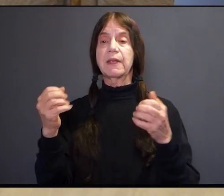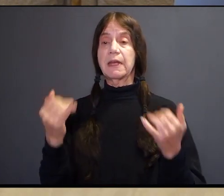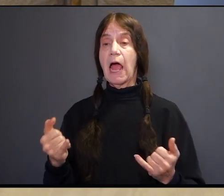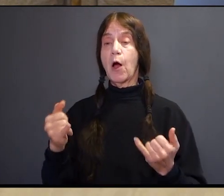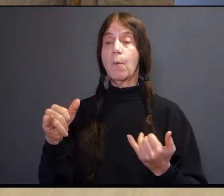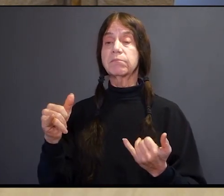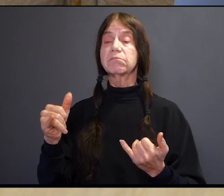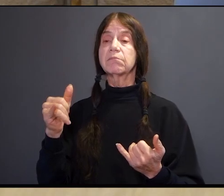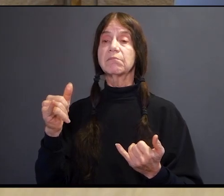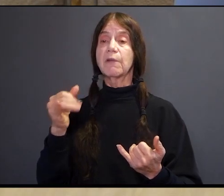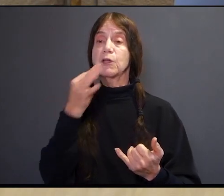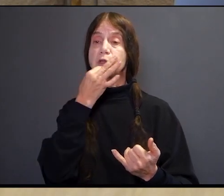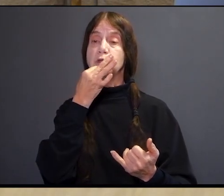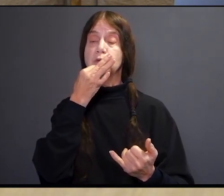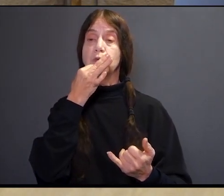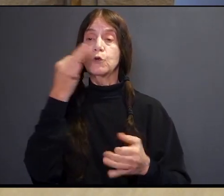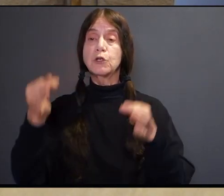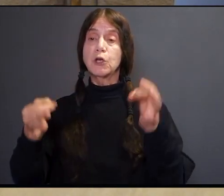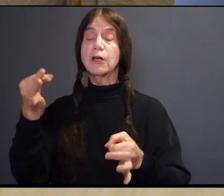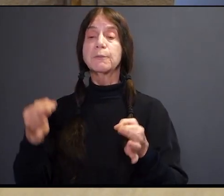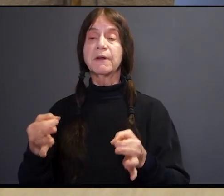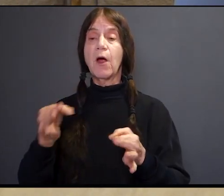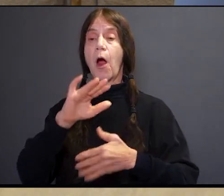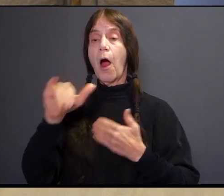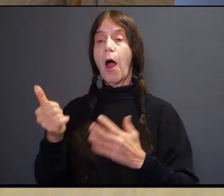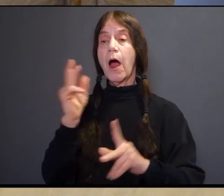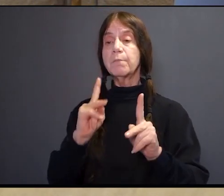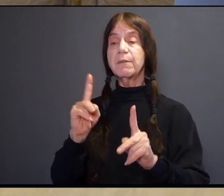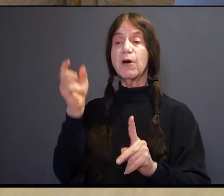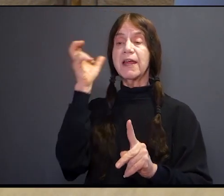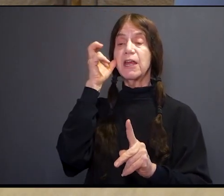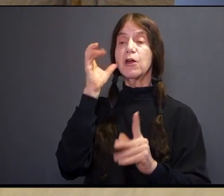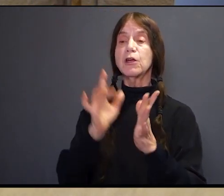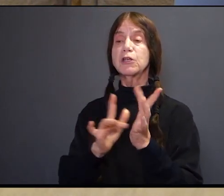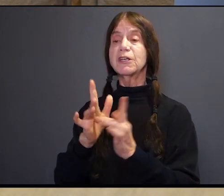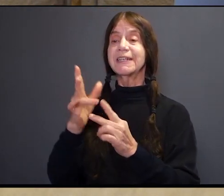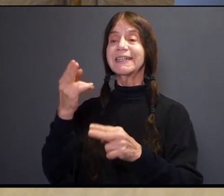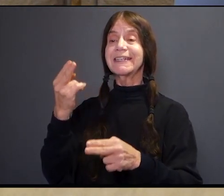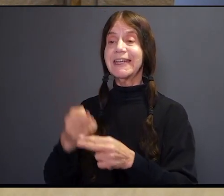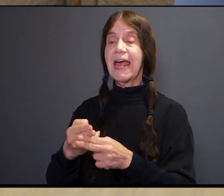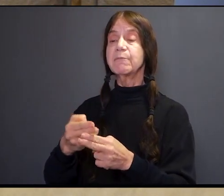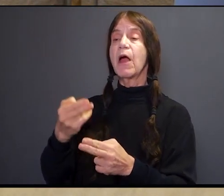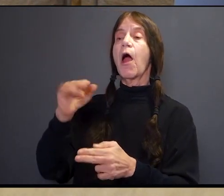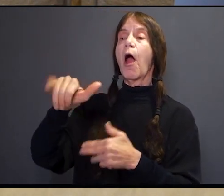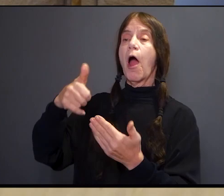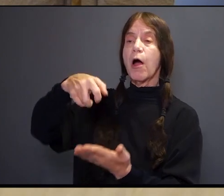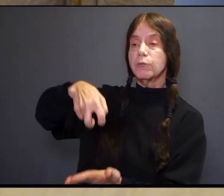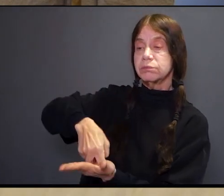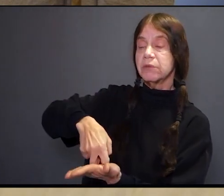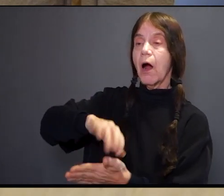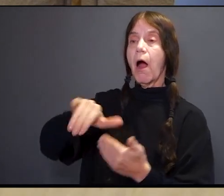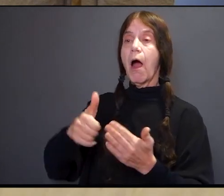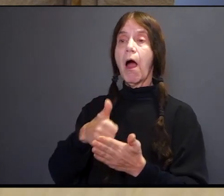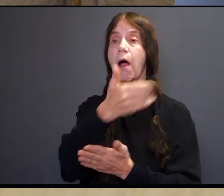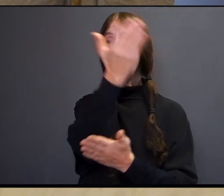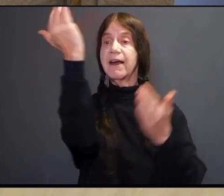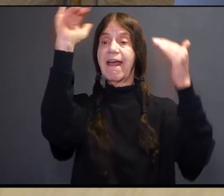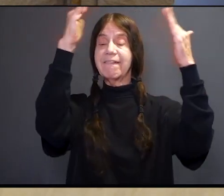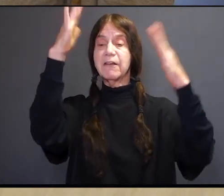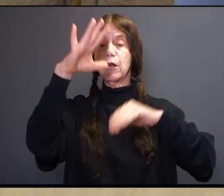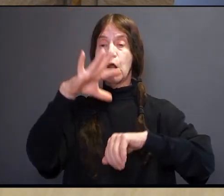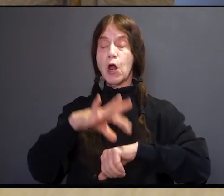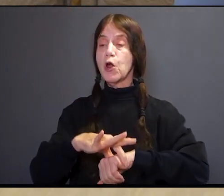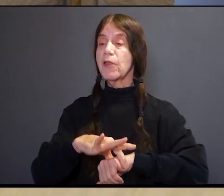judgment, every knee will bow at the name of Jesus. Every knee in heaven, on earth, and under the